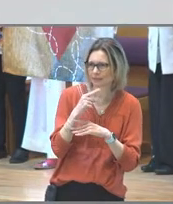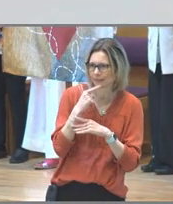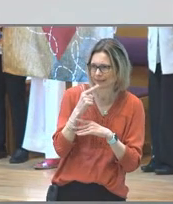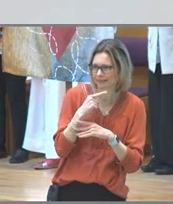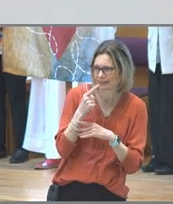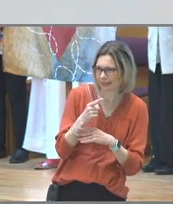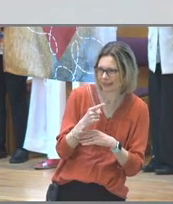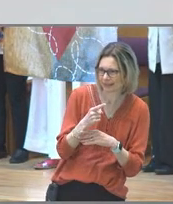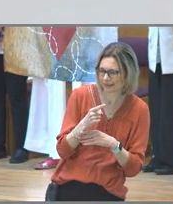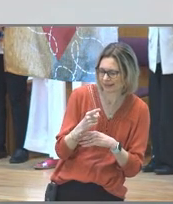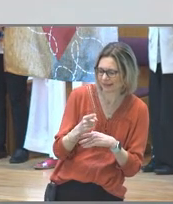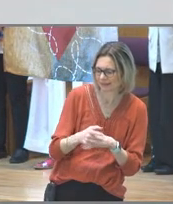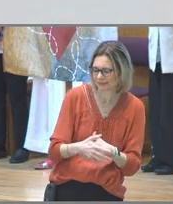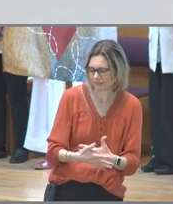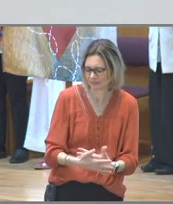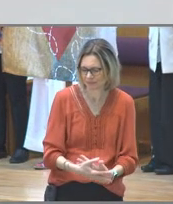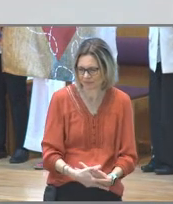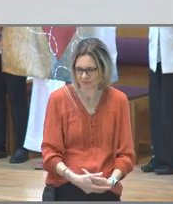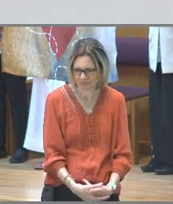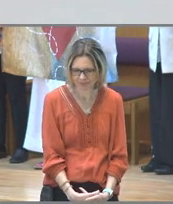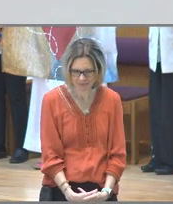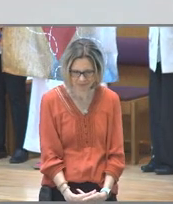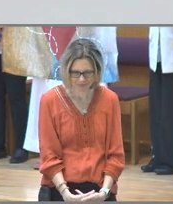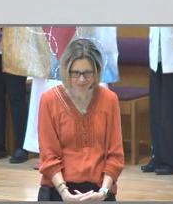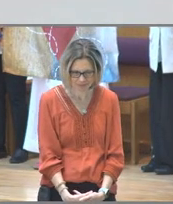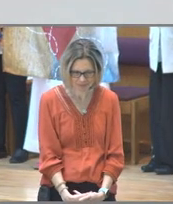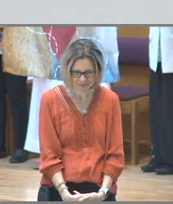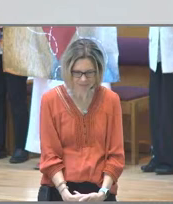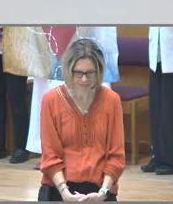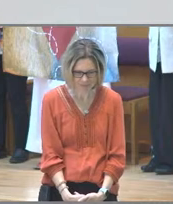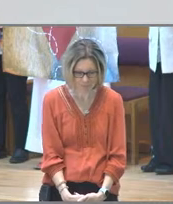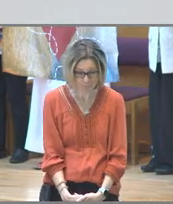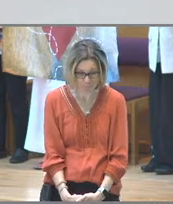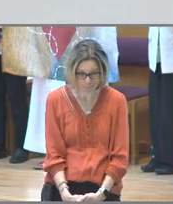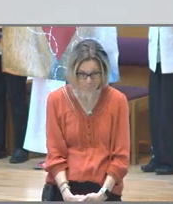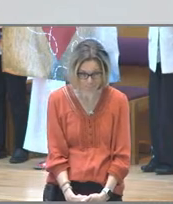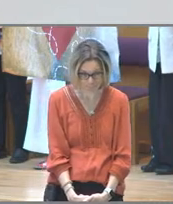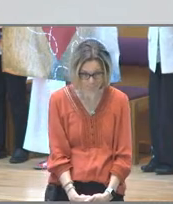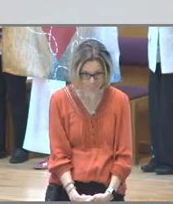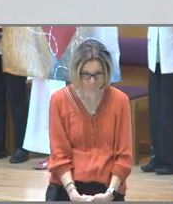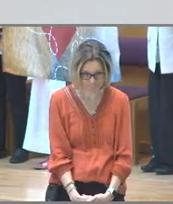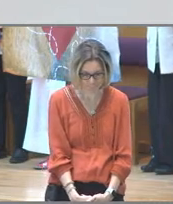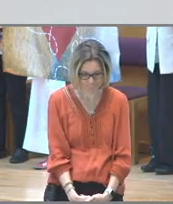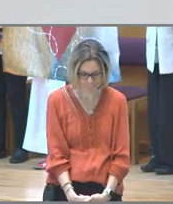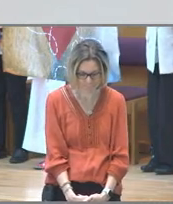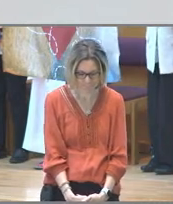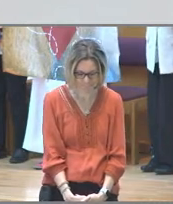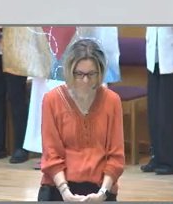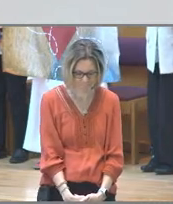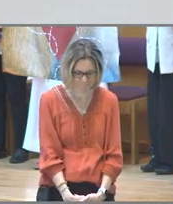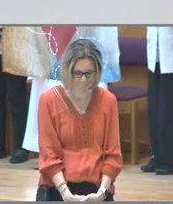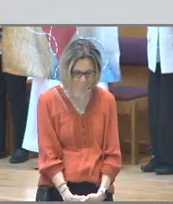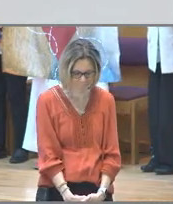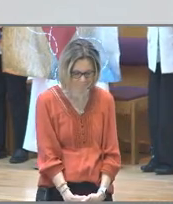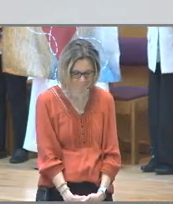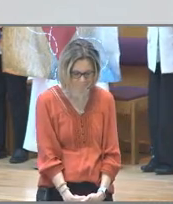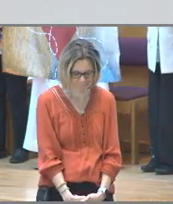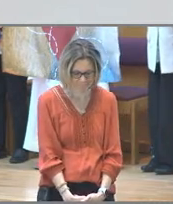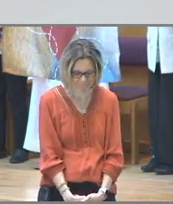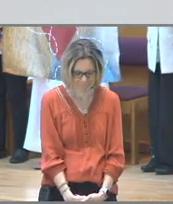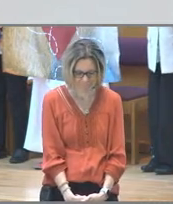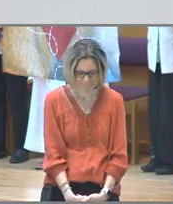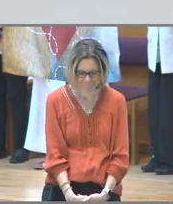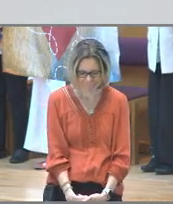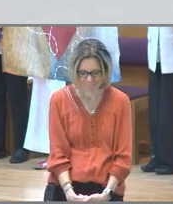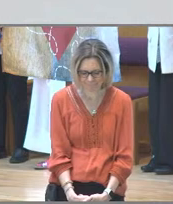Our Creator in heaven, hallowed be your name. Your kingdom come, your will be done, on